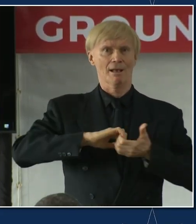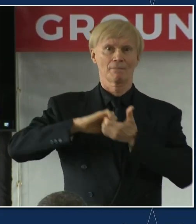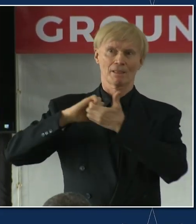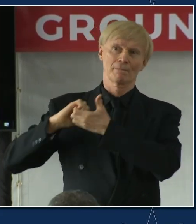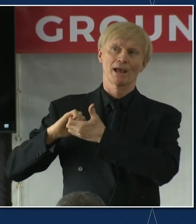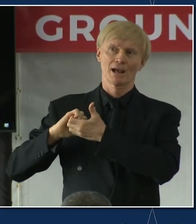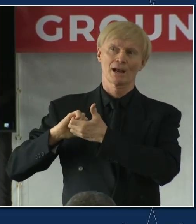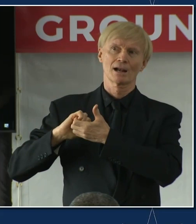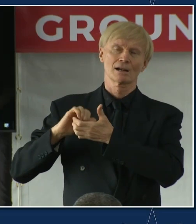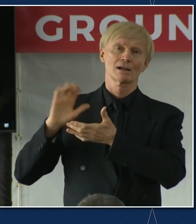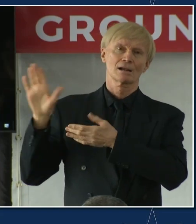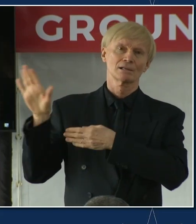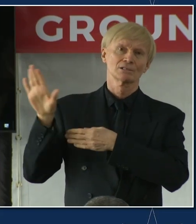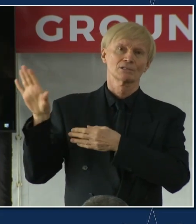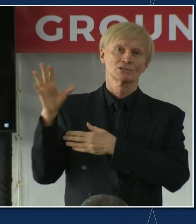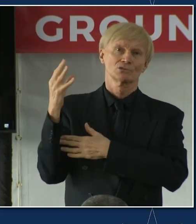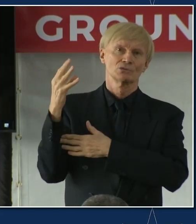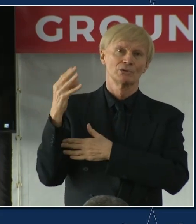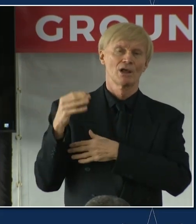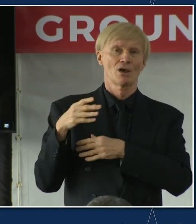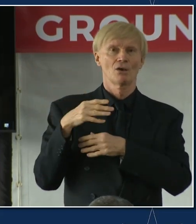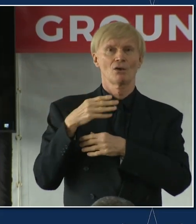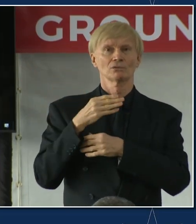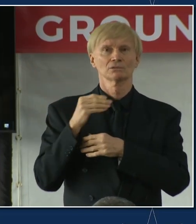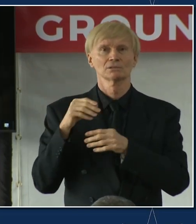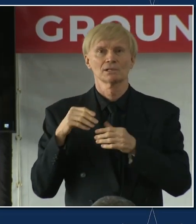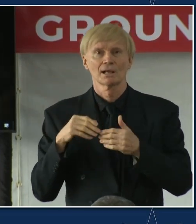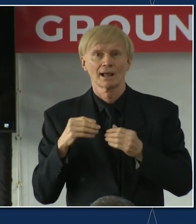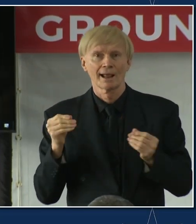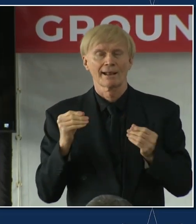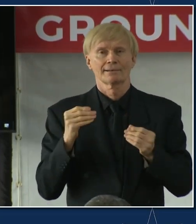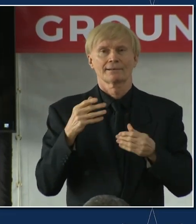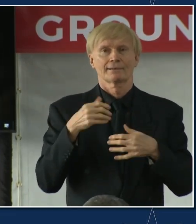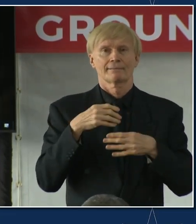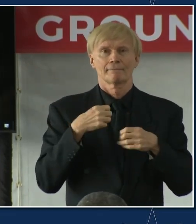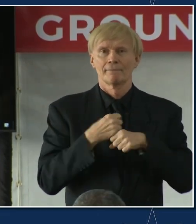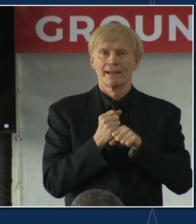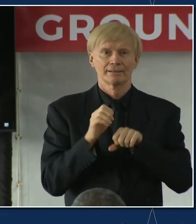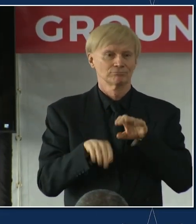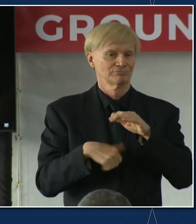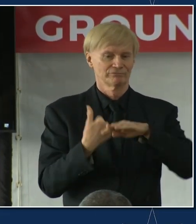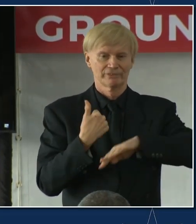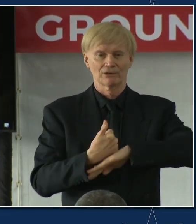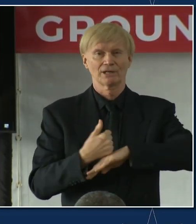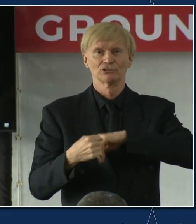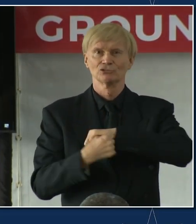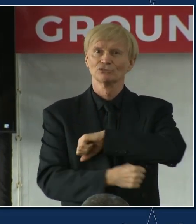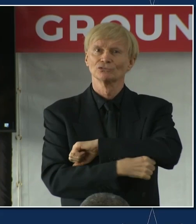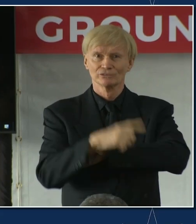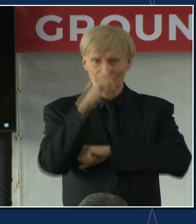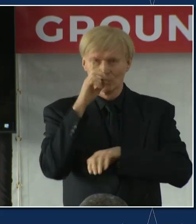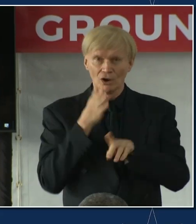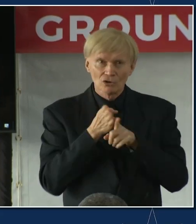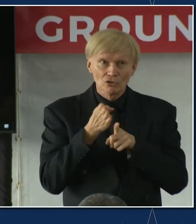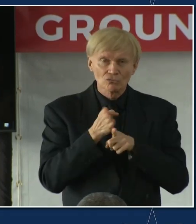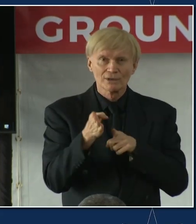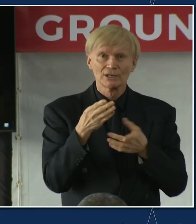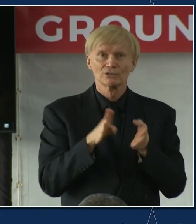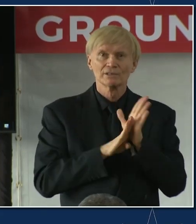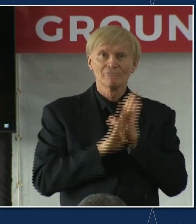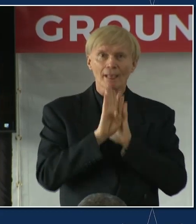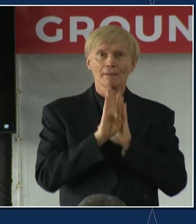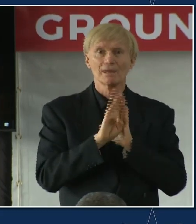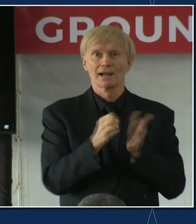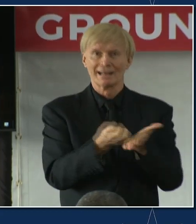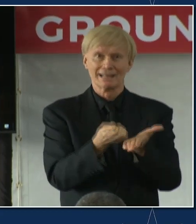Mile Studios and lay the foundation for career development and economic stability on the south side.